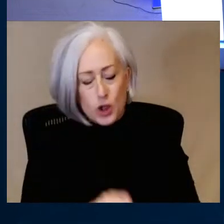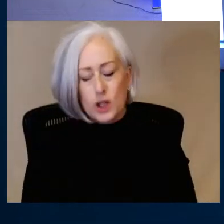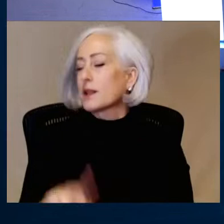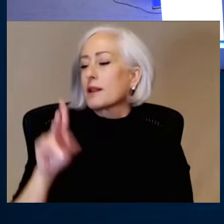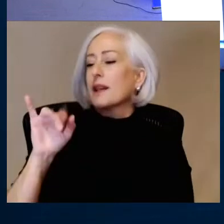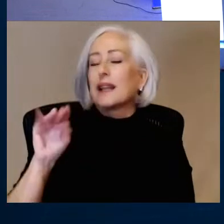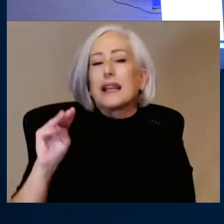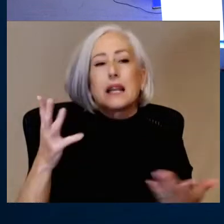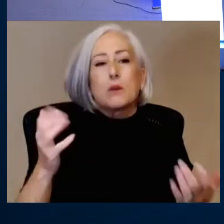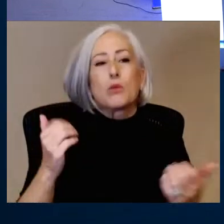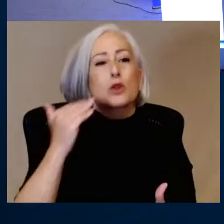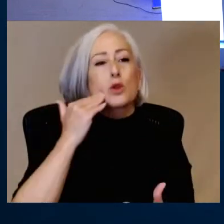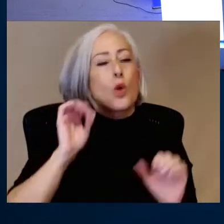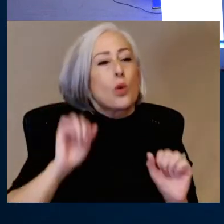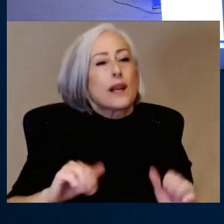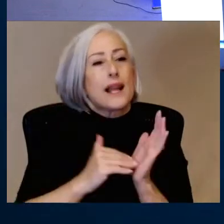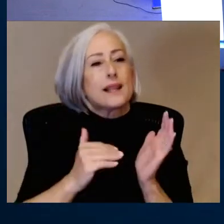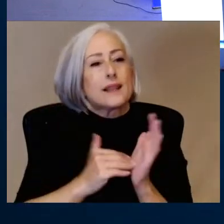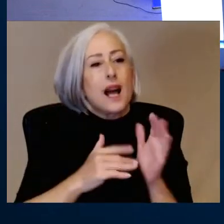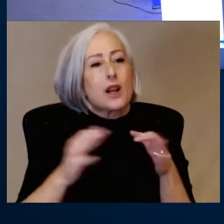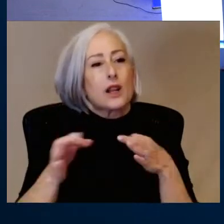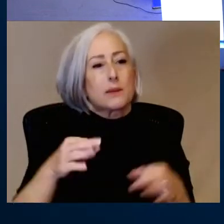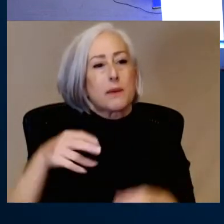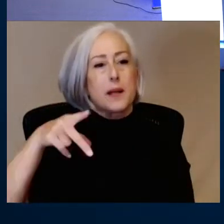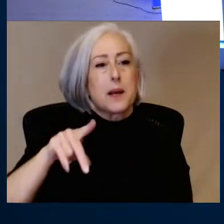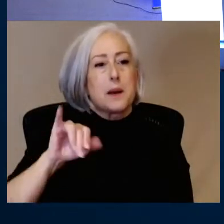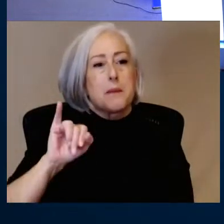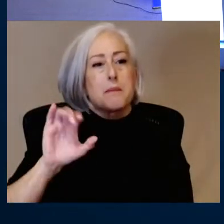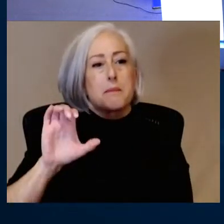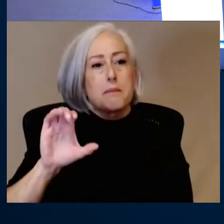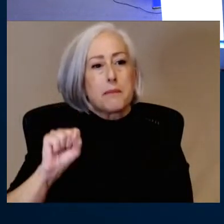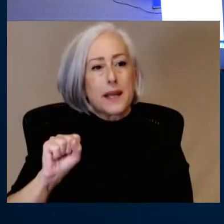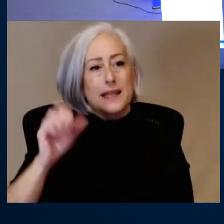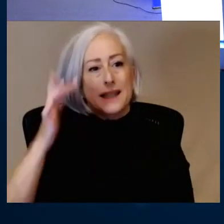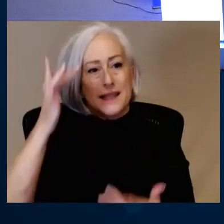can explain Pick's disease. You're going to do that